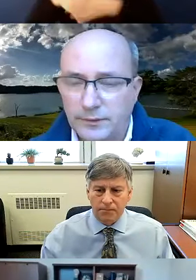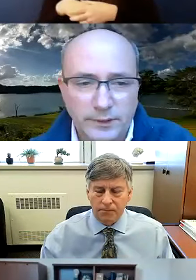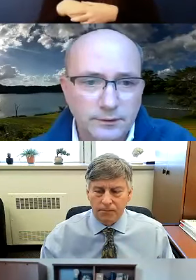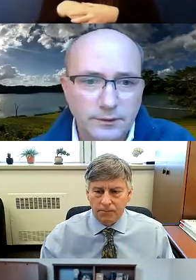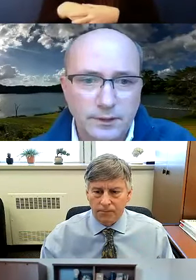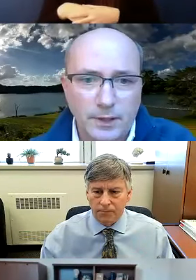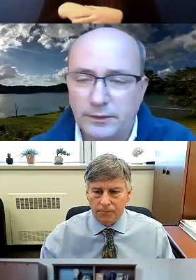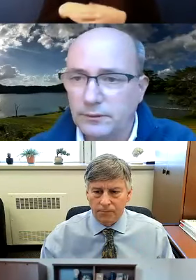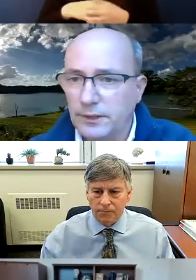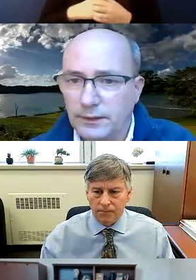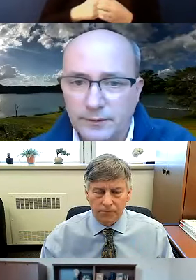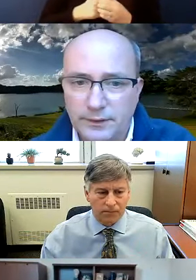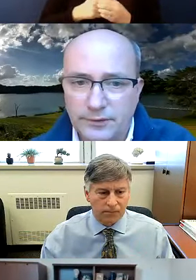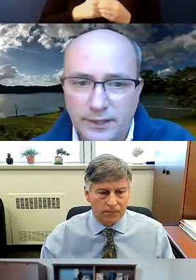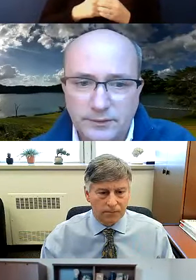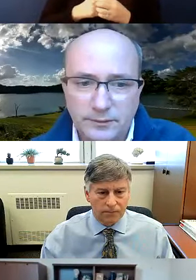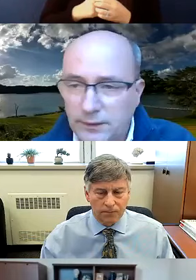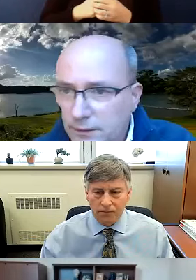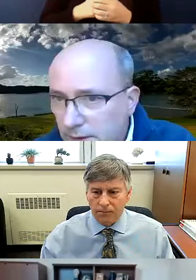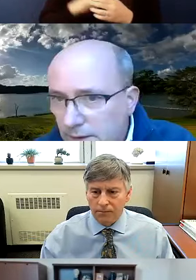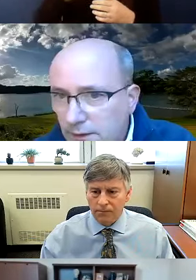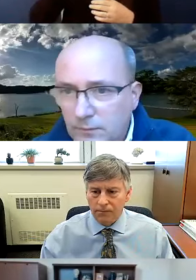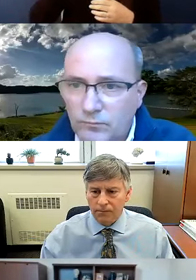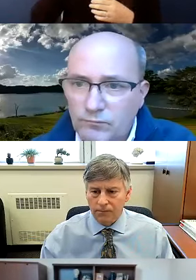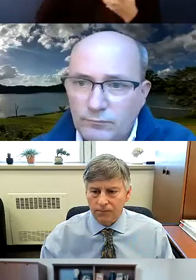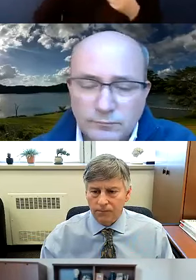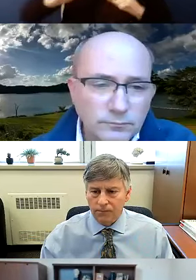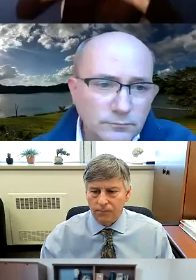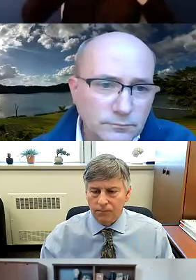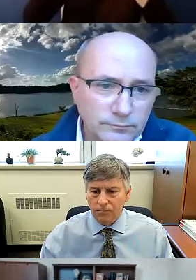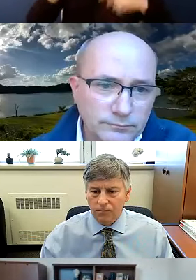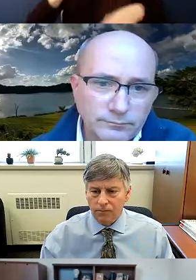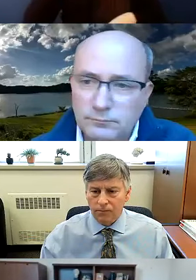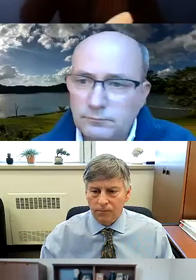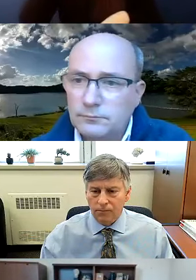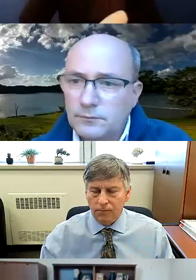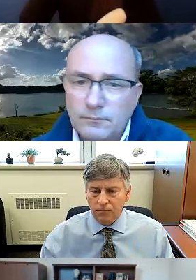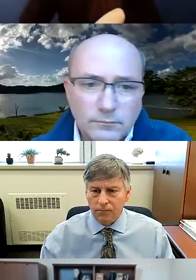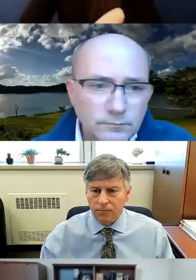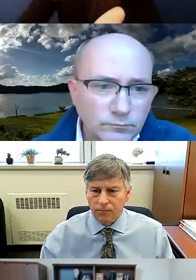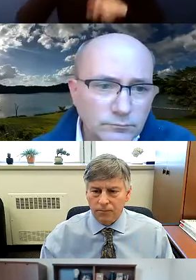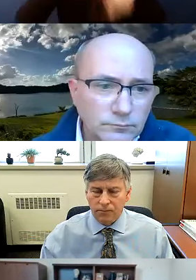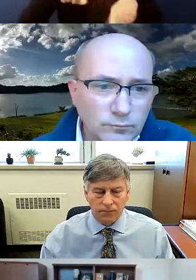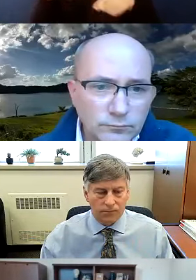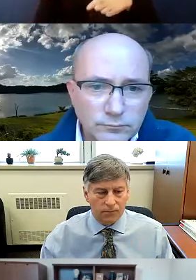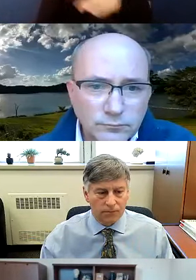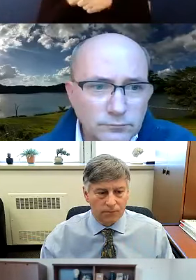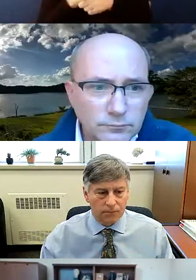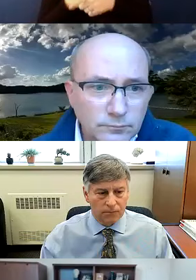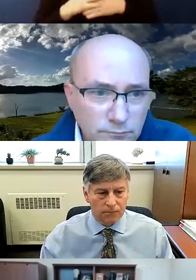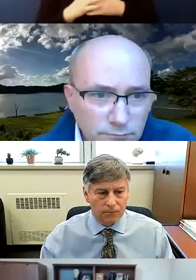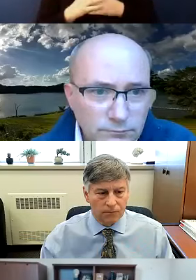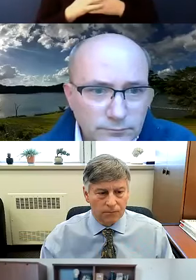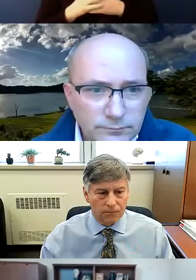David, if you want to come on, or if not. Yeah, I think Brian answered it correctly, and I think working